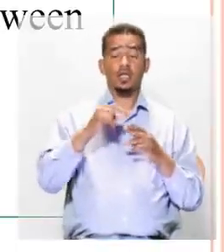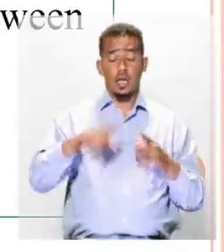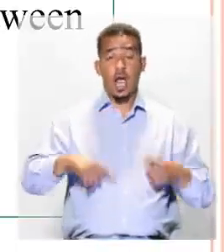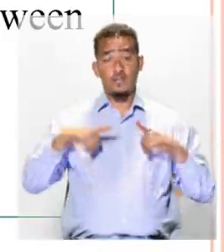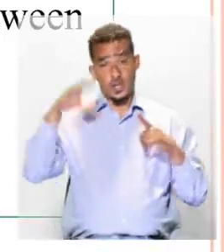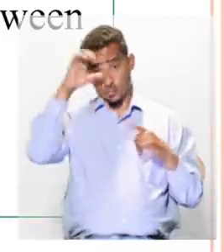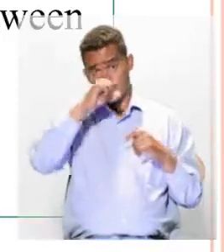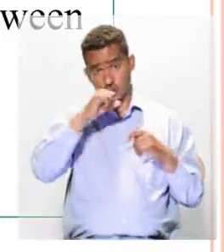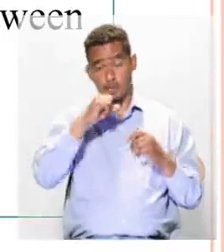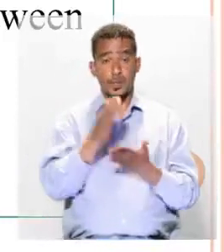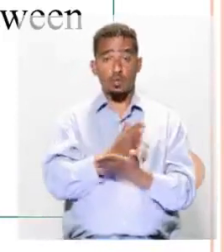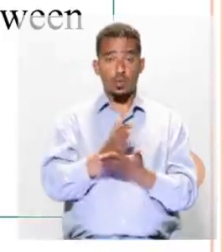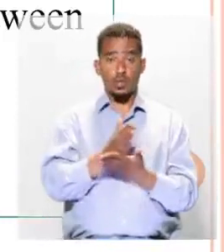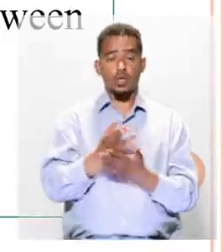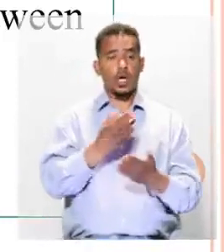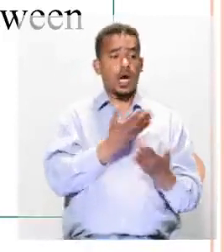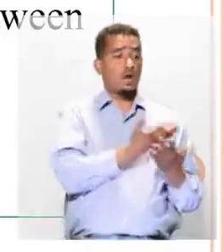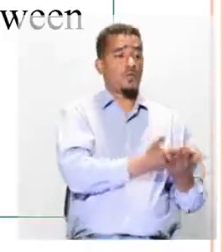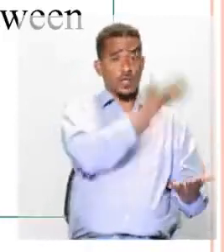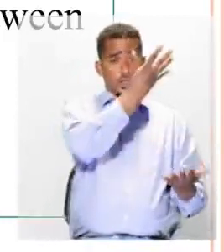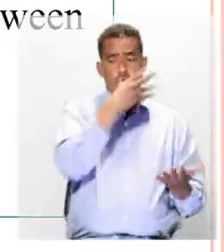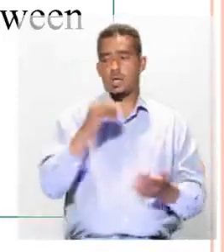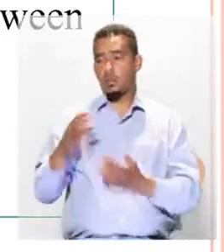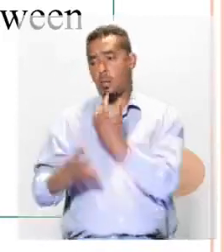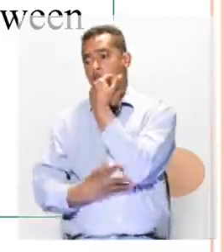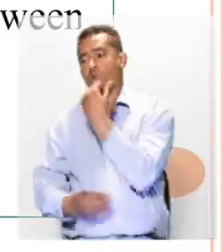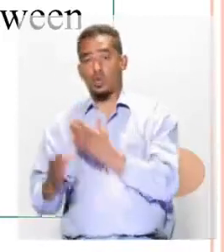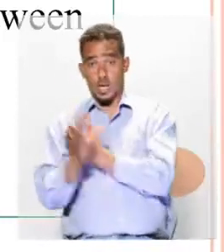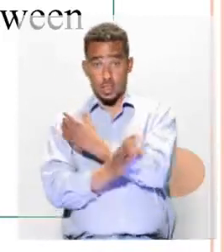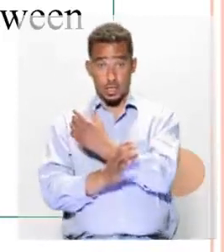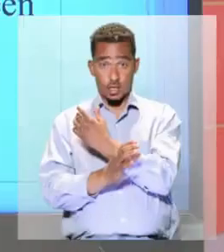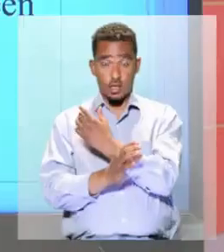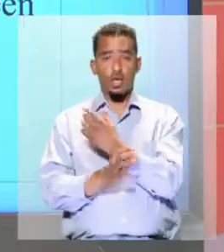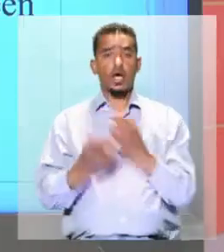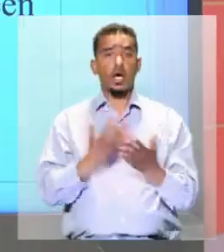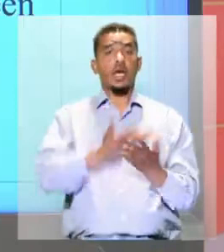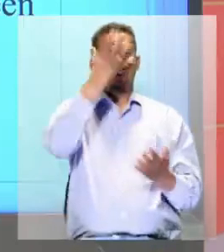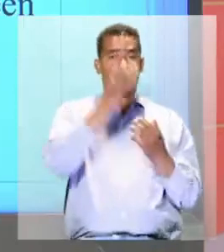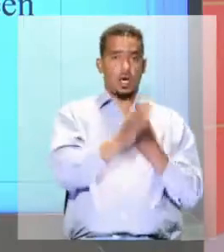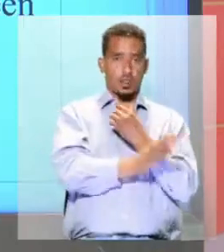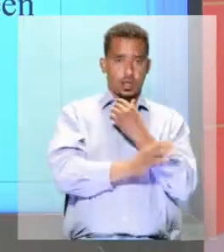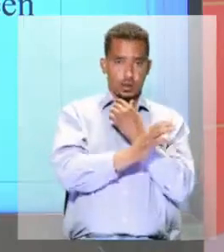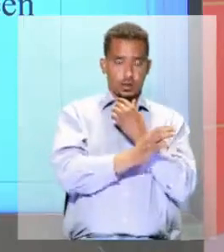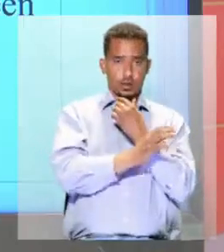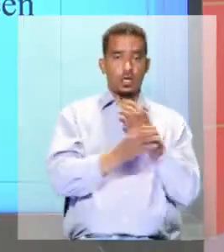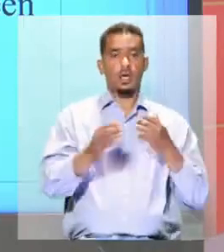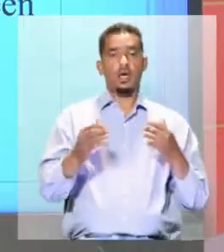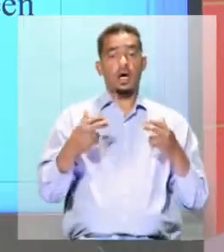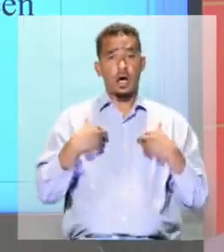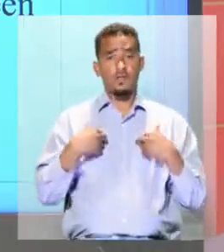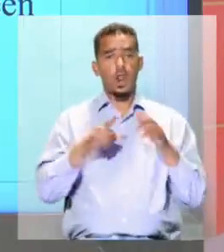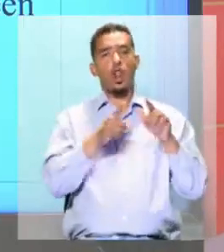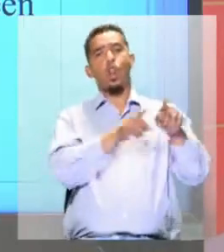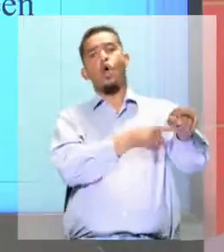expectancy between rich and poor countries. Rich countries have